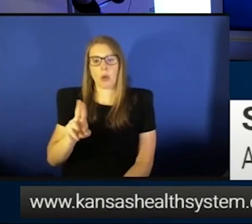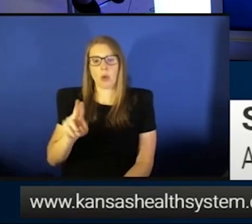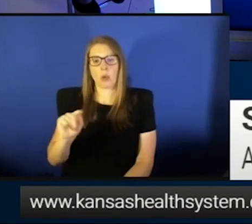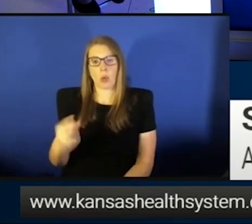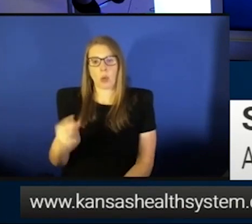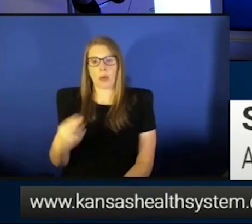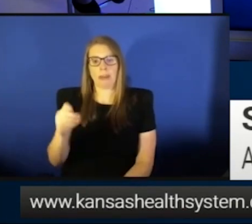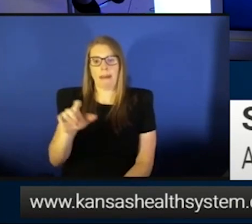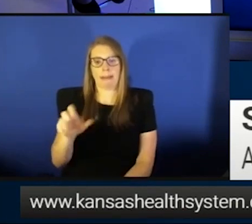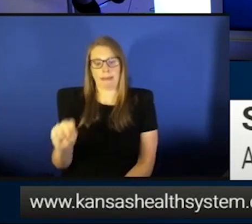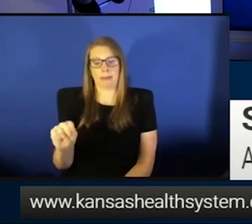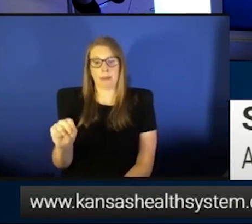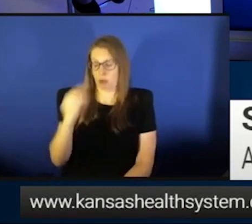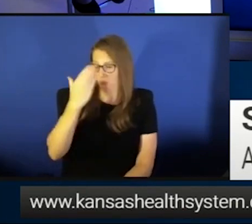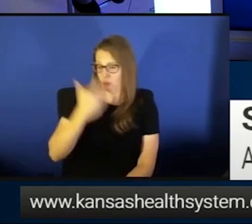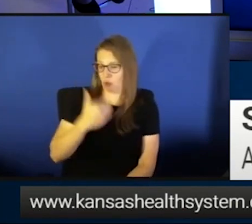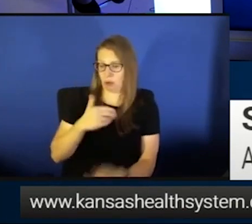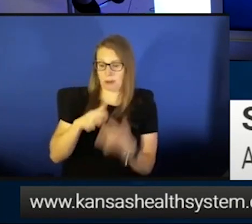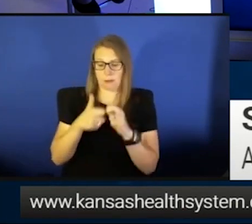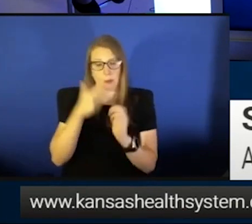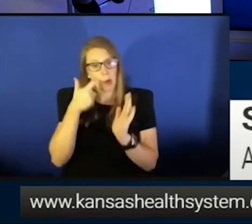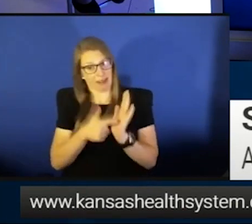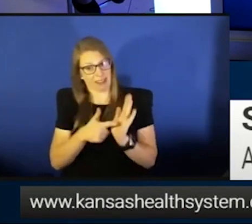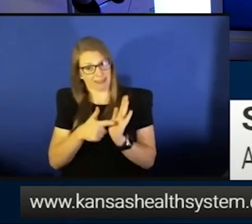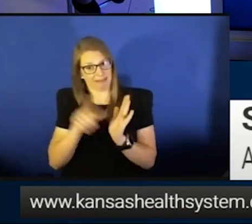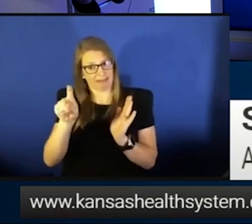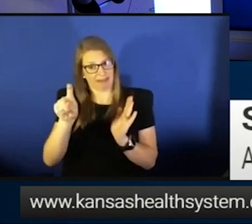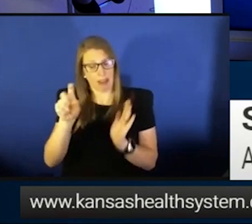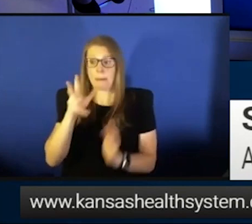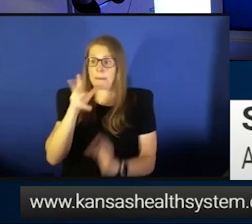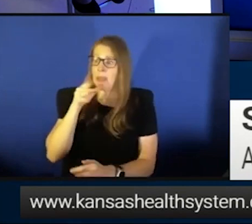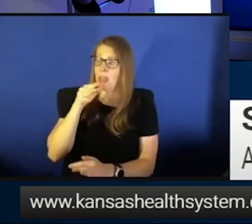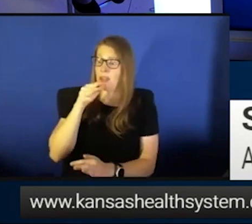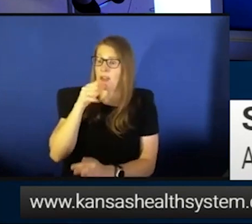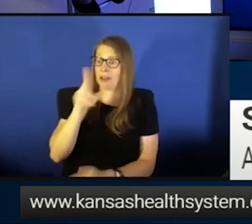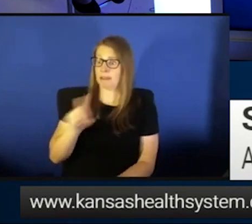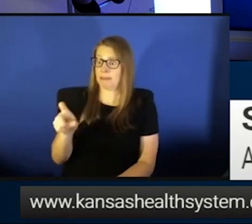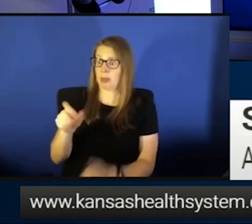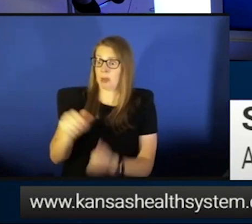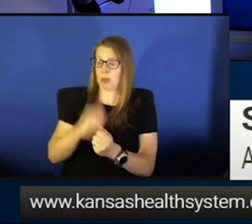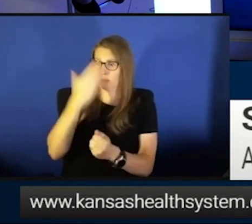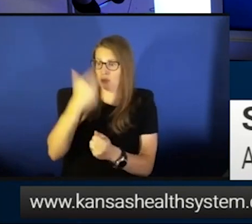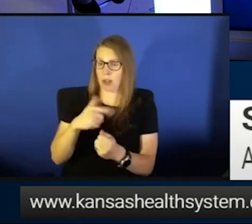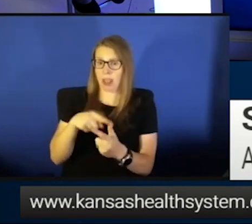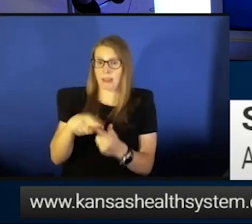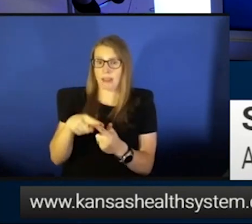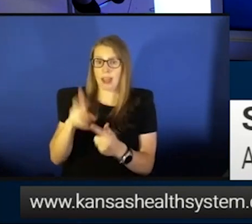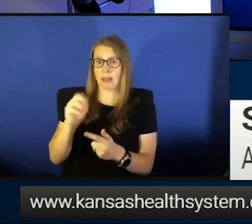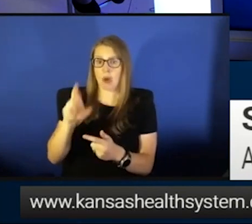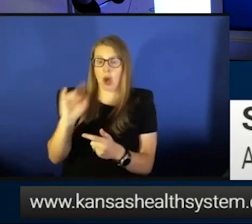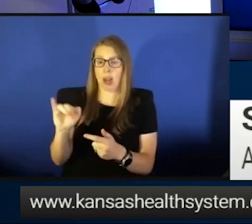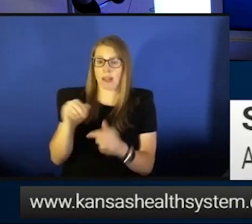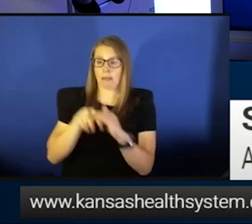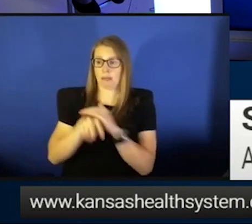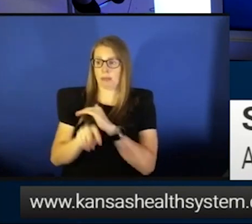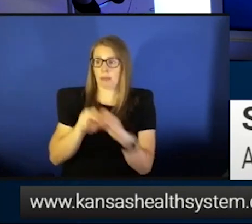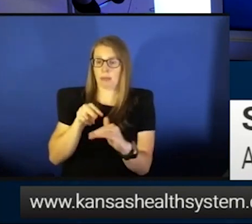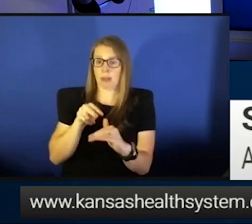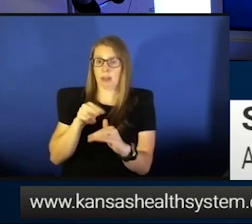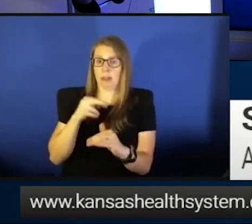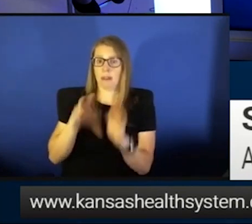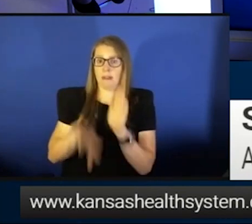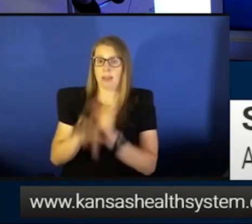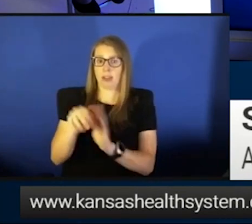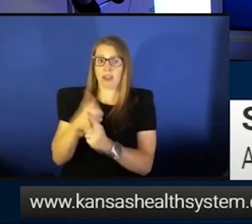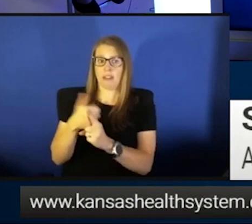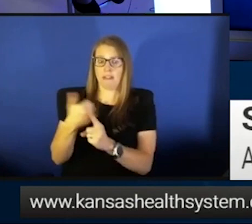Are strokes difficult to recognize? She said her mother was initially being diagnosed with a stroke, but then had an MRI and found out she had brain cancer. Can a